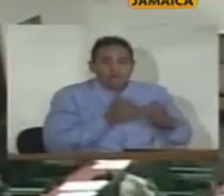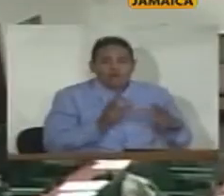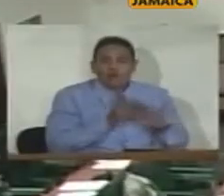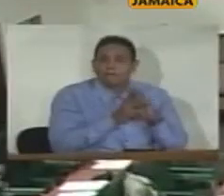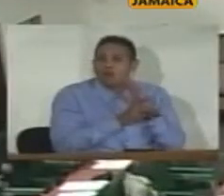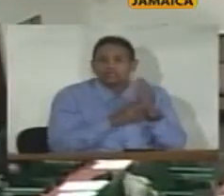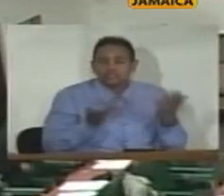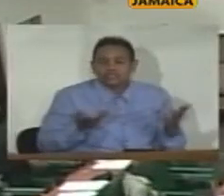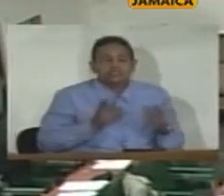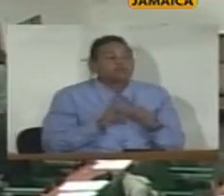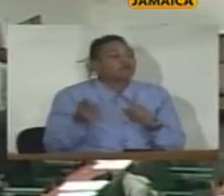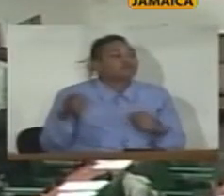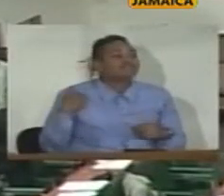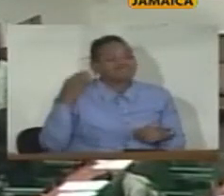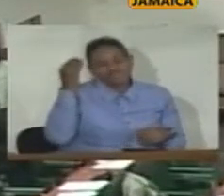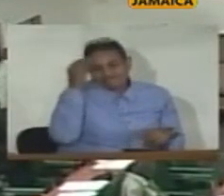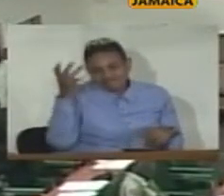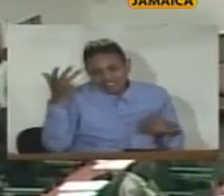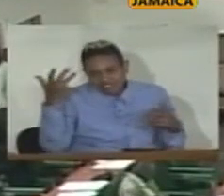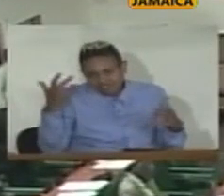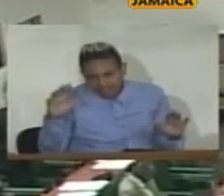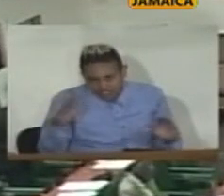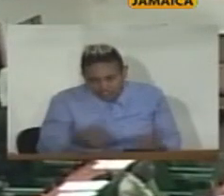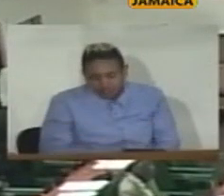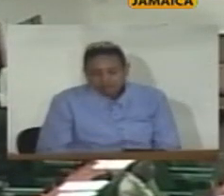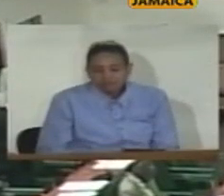But having said that,